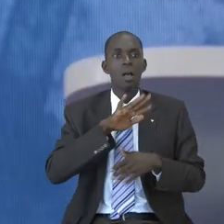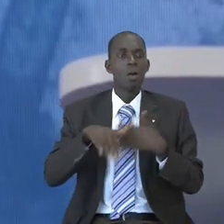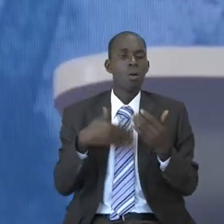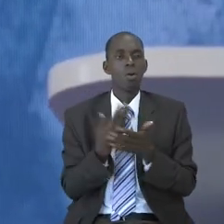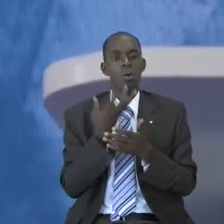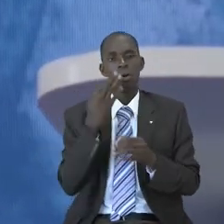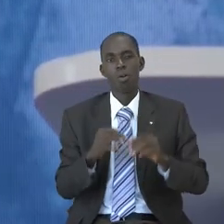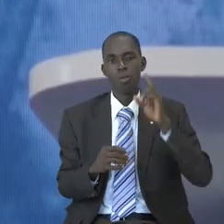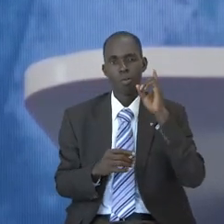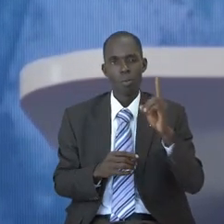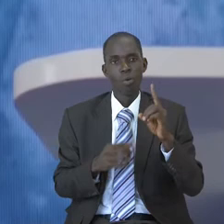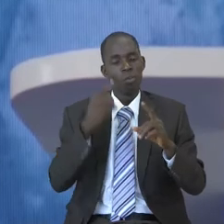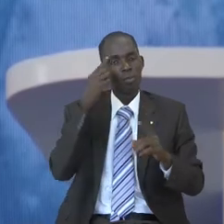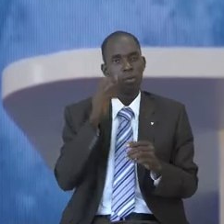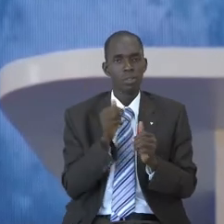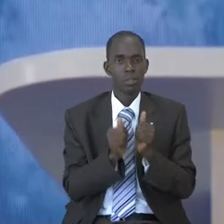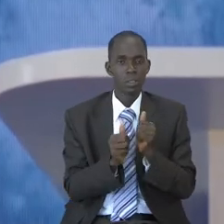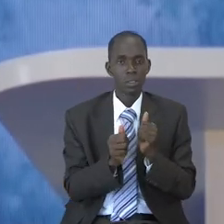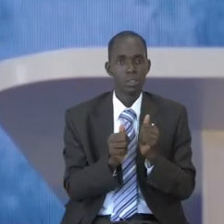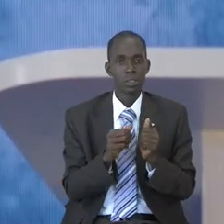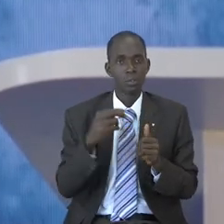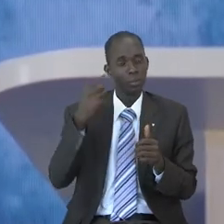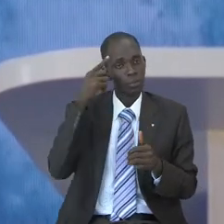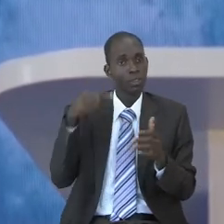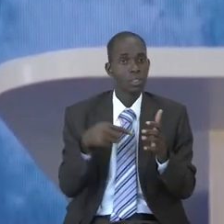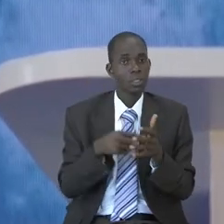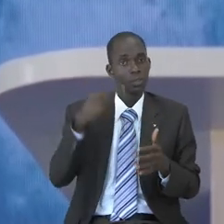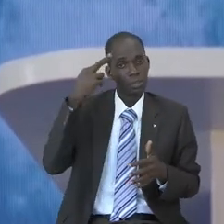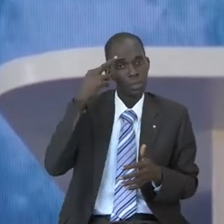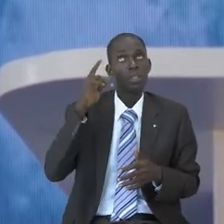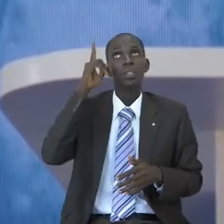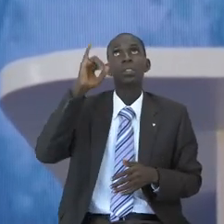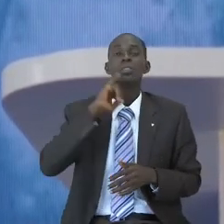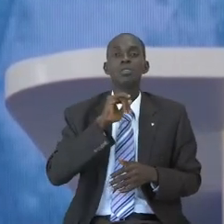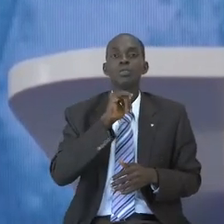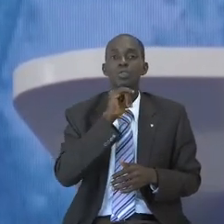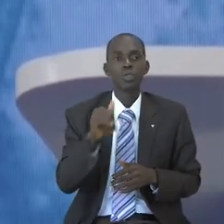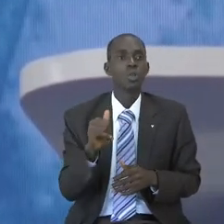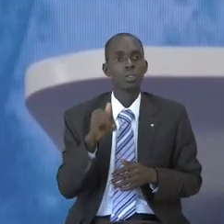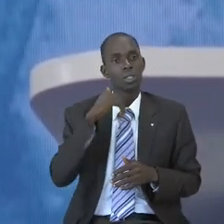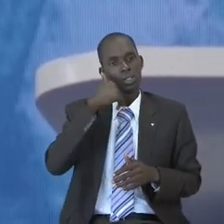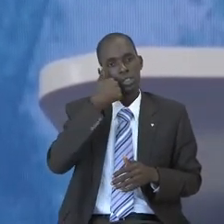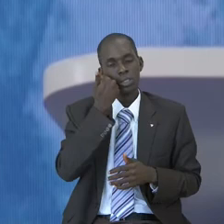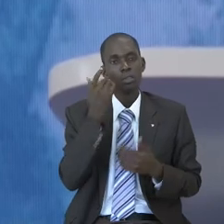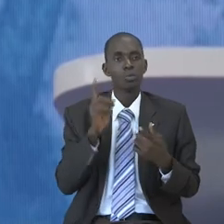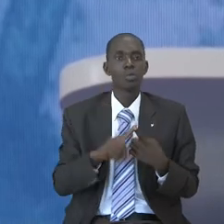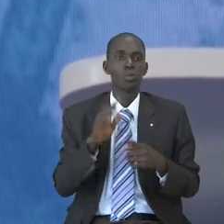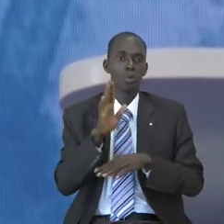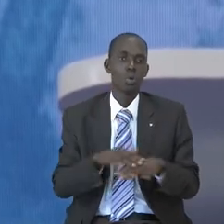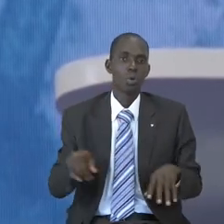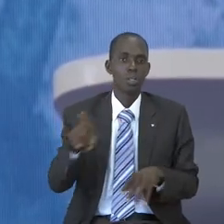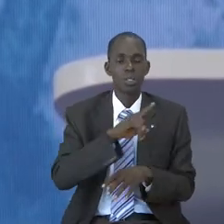one, for which cause is not ashamed to call them brethren. We're now